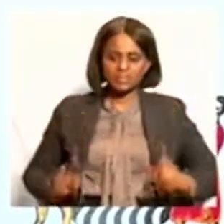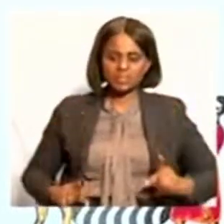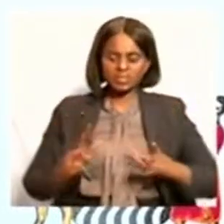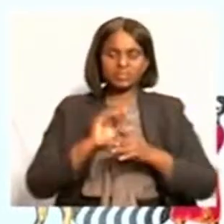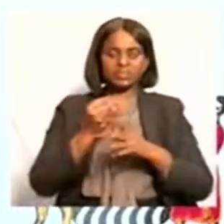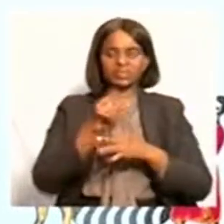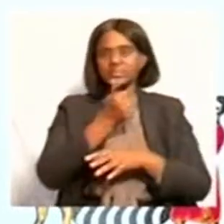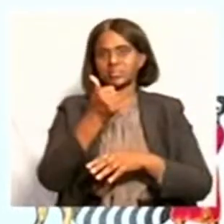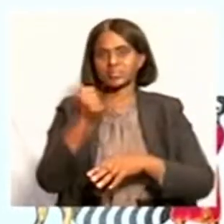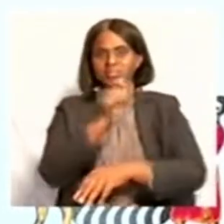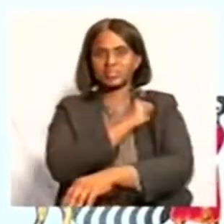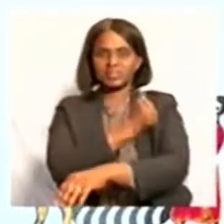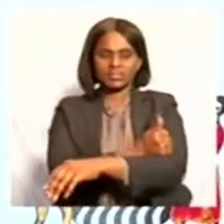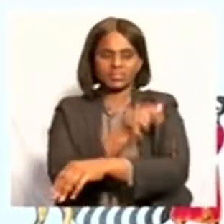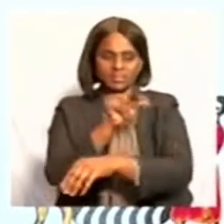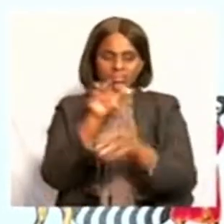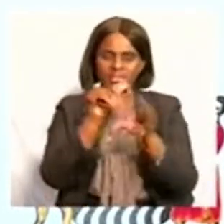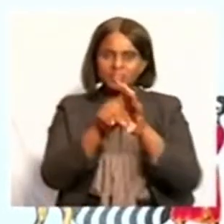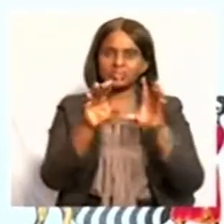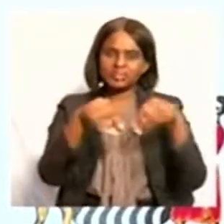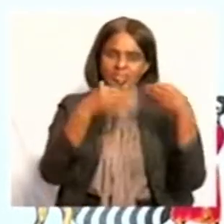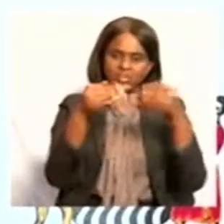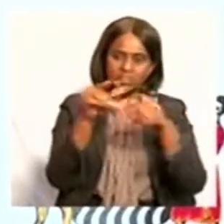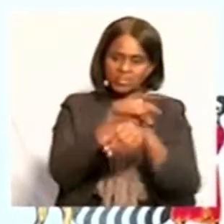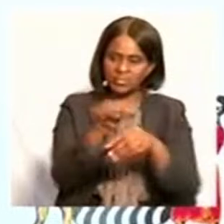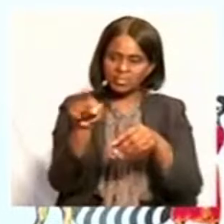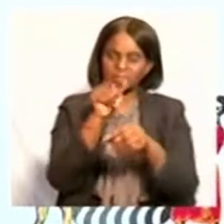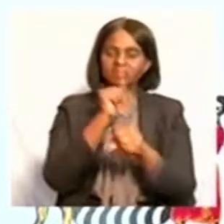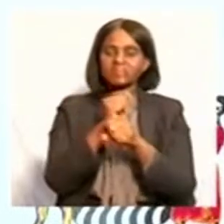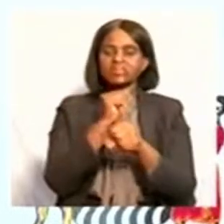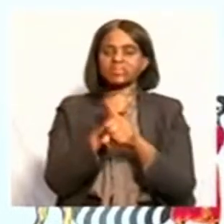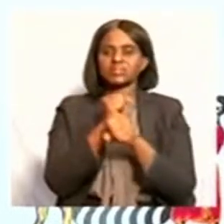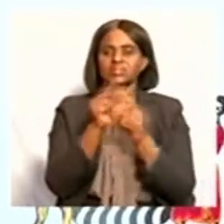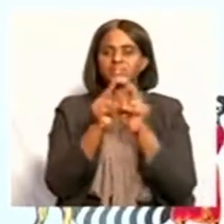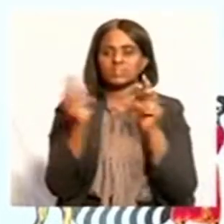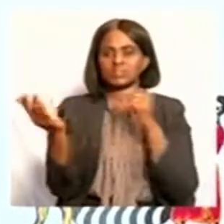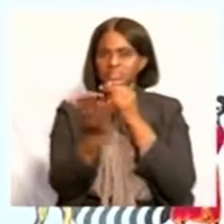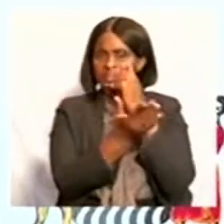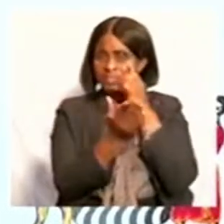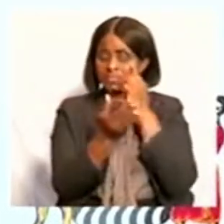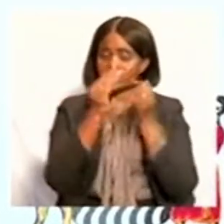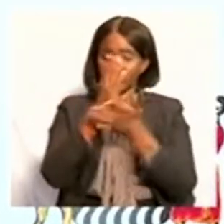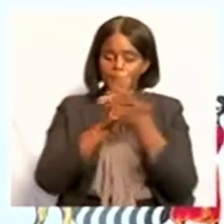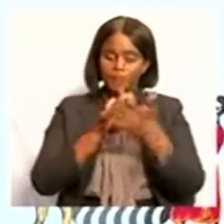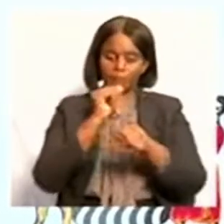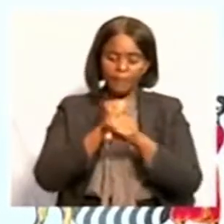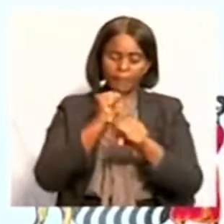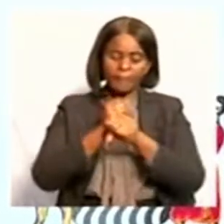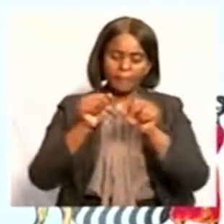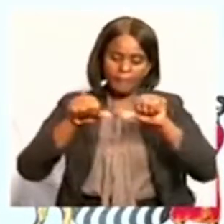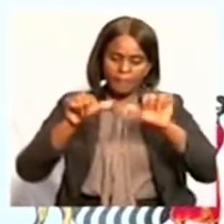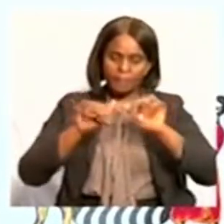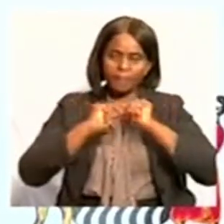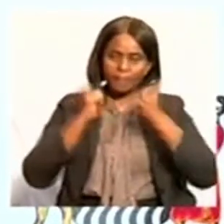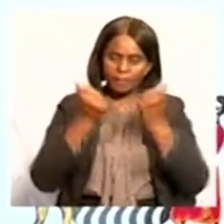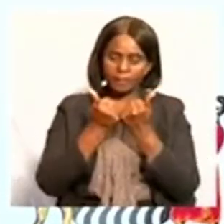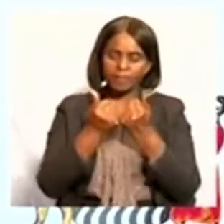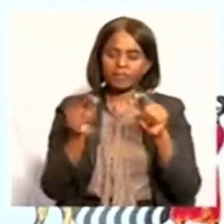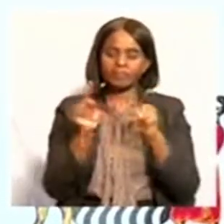any authority in the discharge of his duties. So those are some of the functions of the Auditor General.